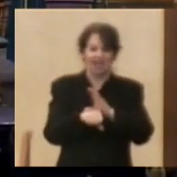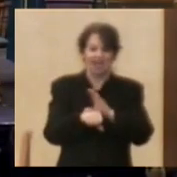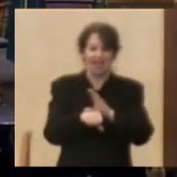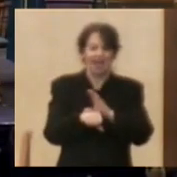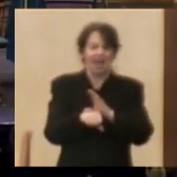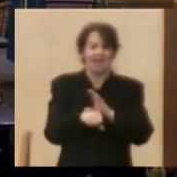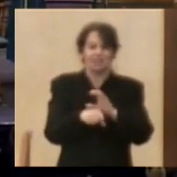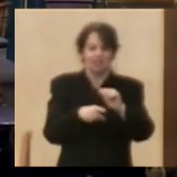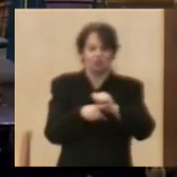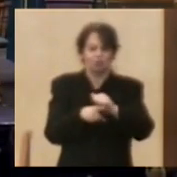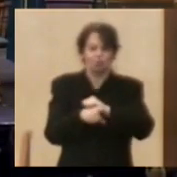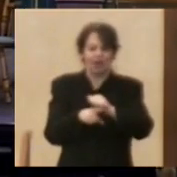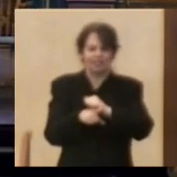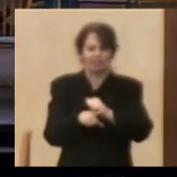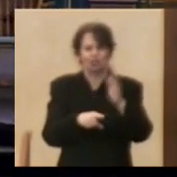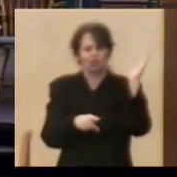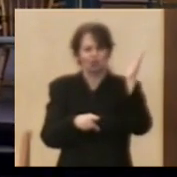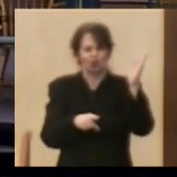the police.